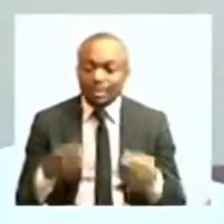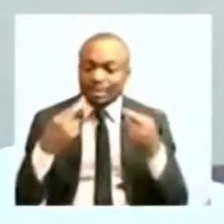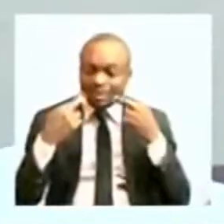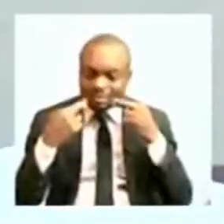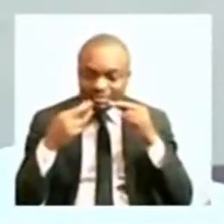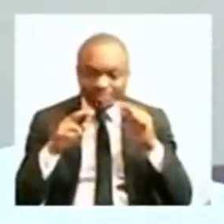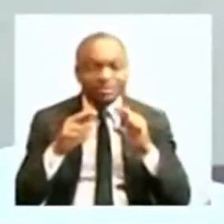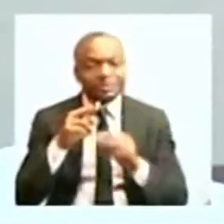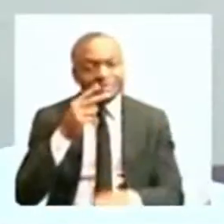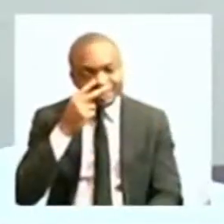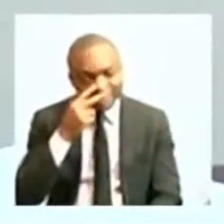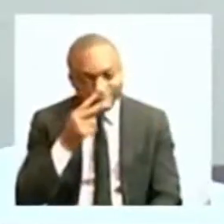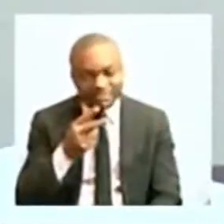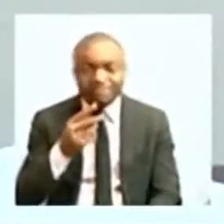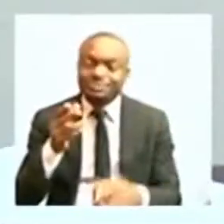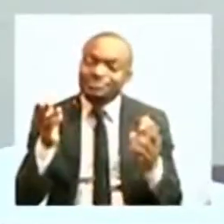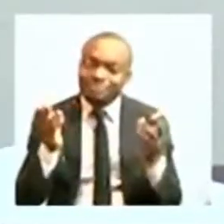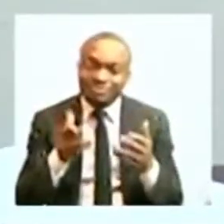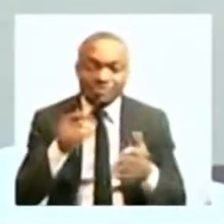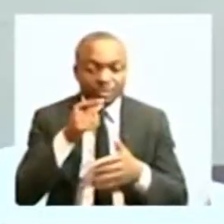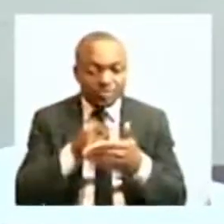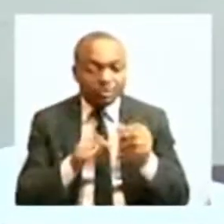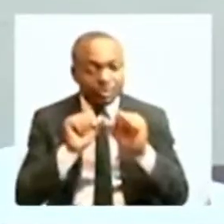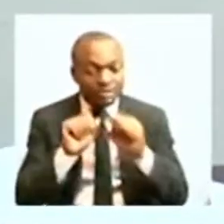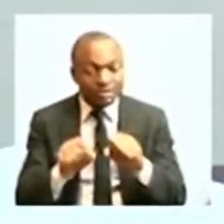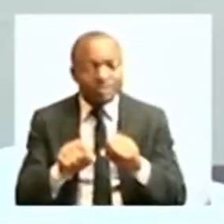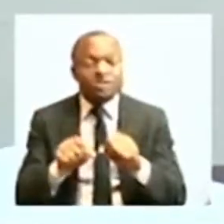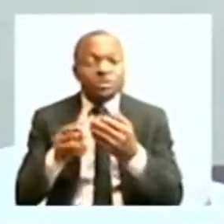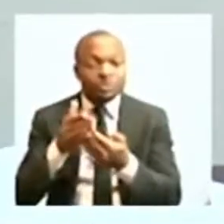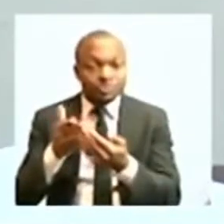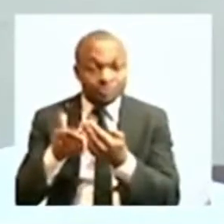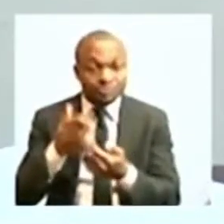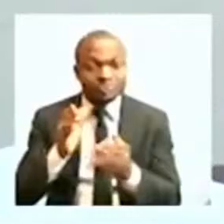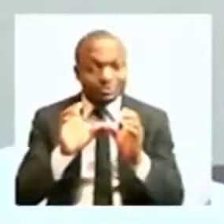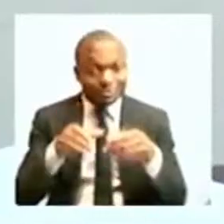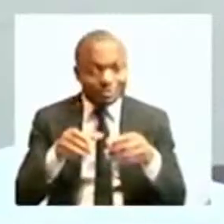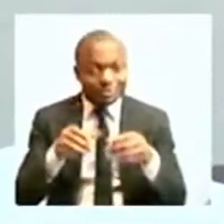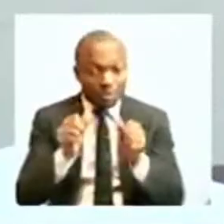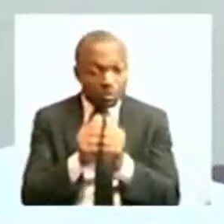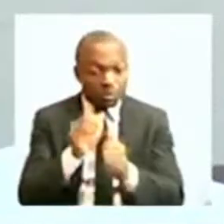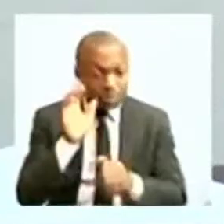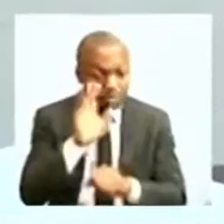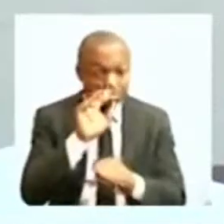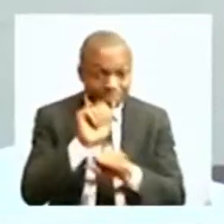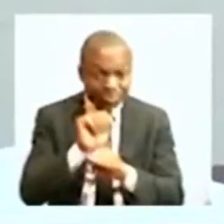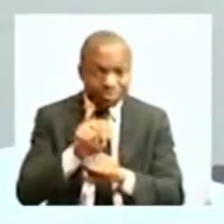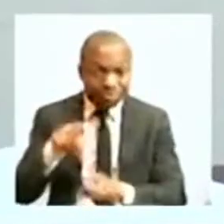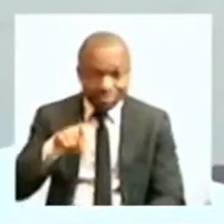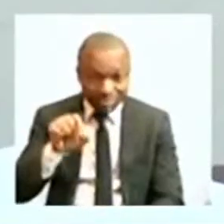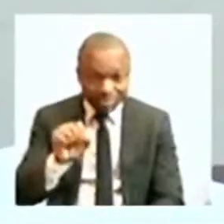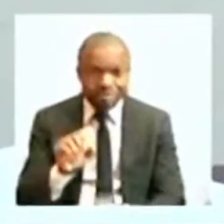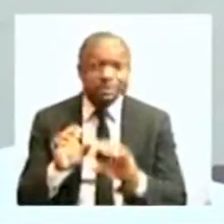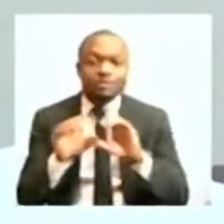result. What is it that you can comfort this committee with all your efforts, PS, that you are